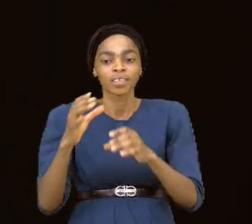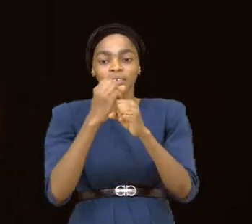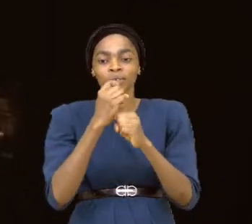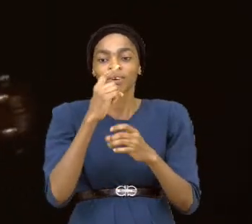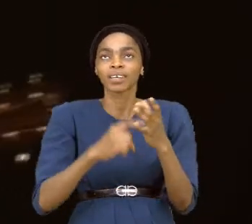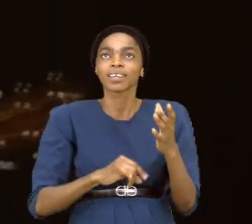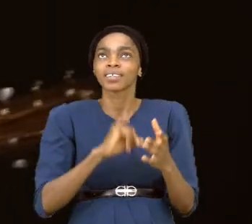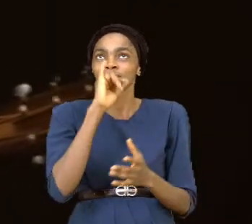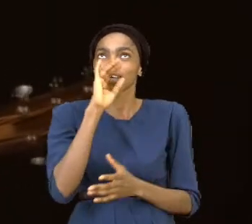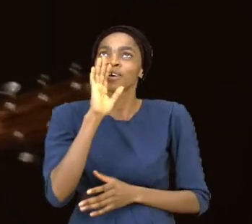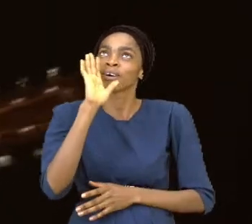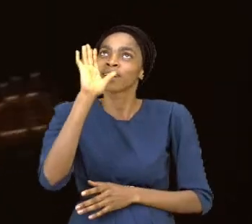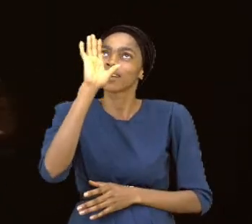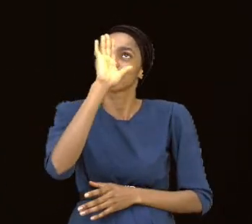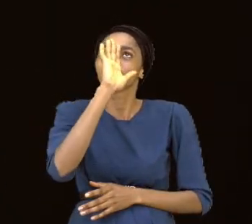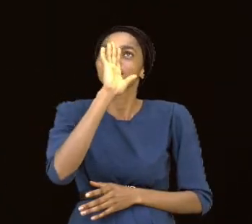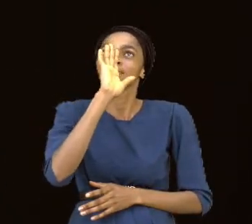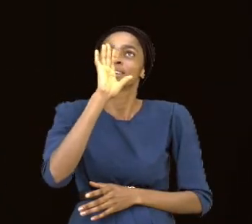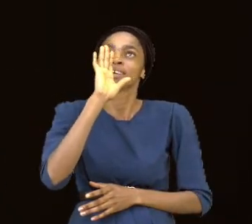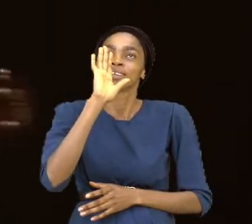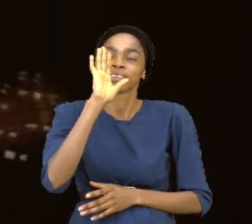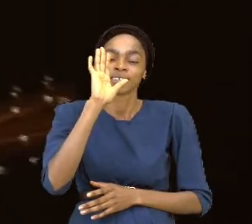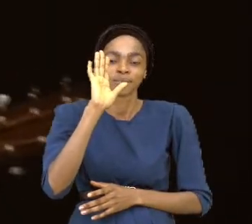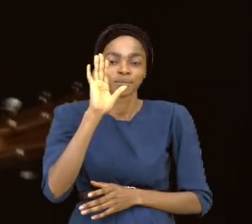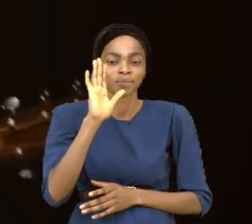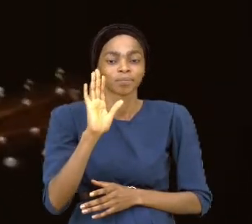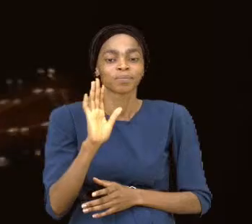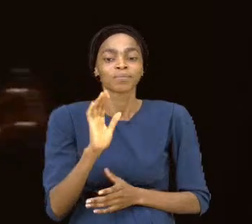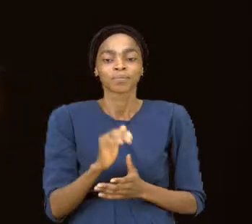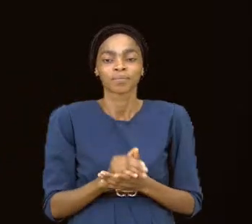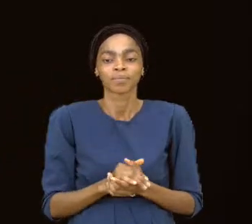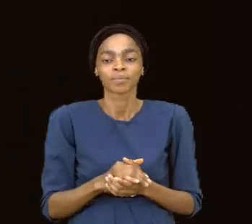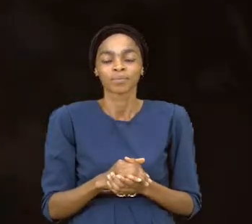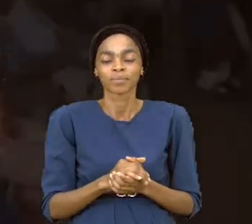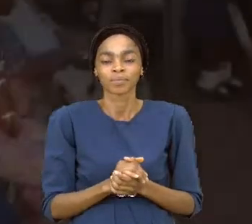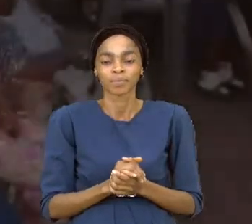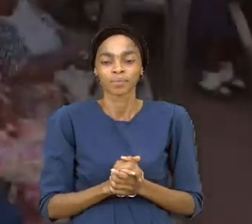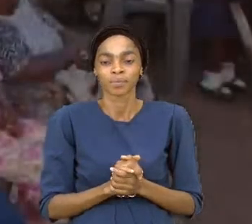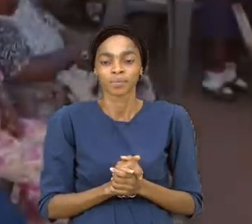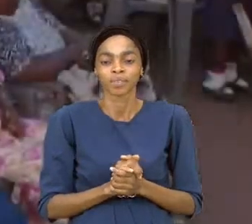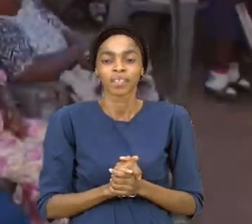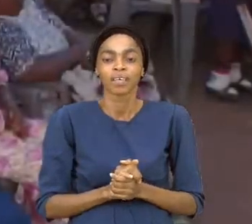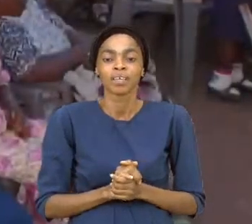Receive what is yours. We sing, worthy.